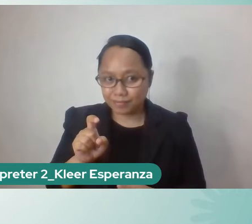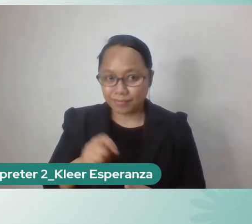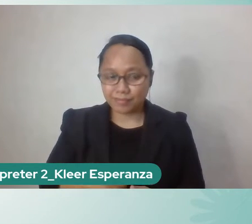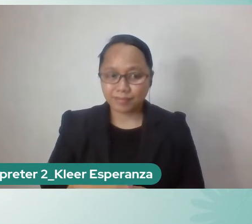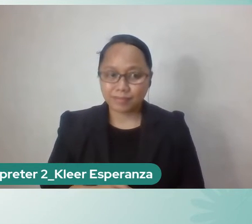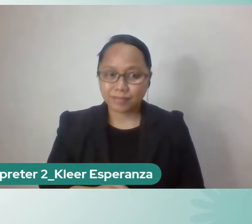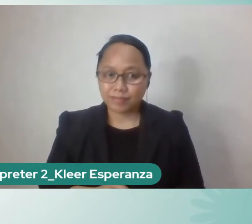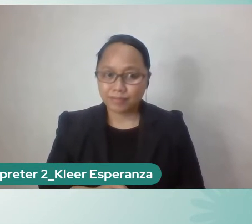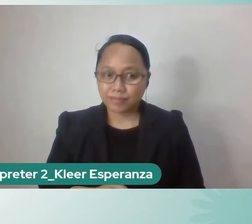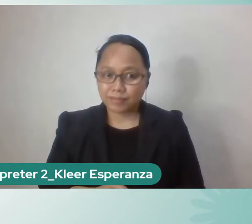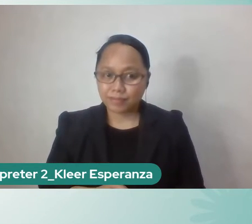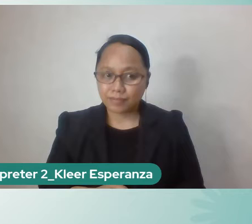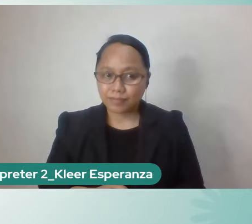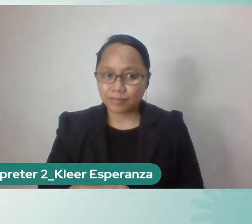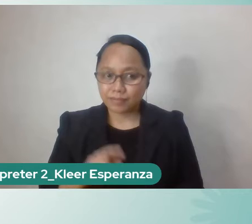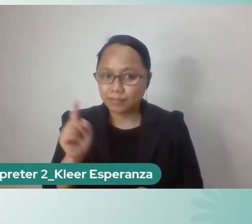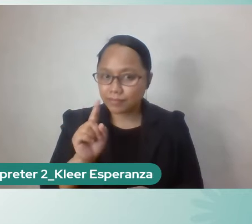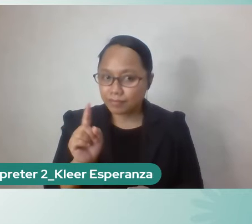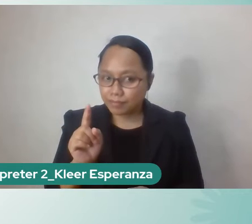at the end of the program.